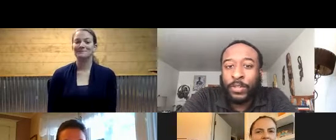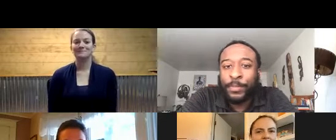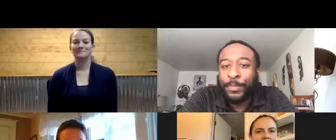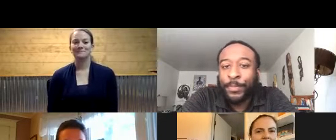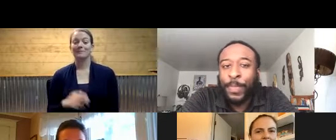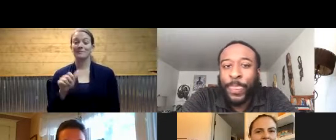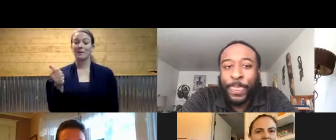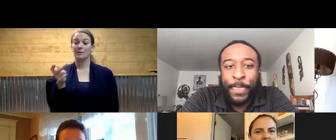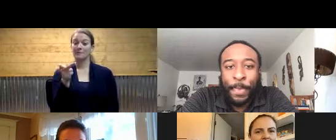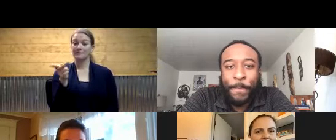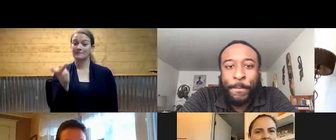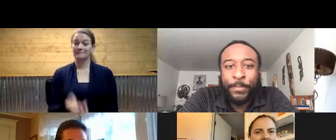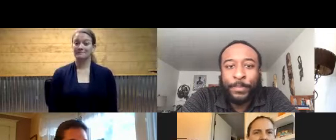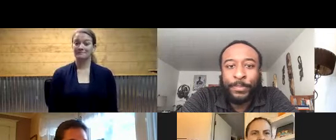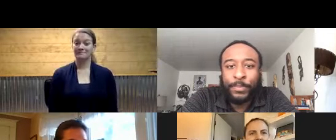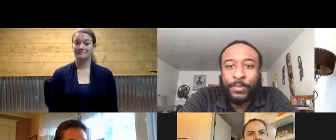Others?